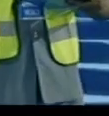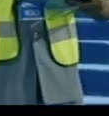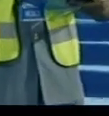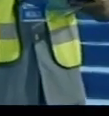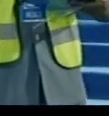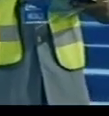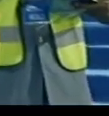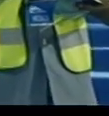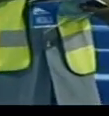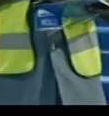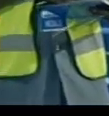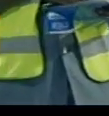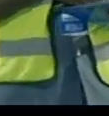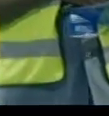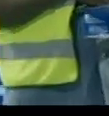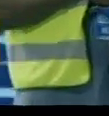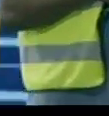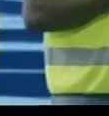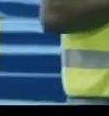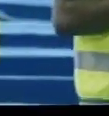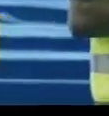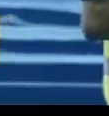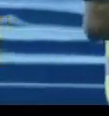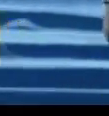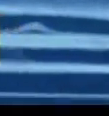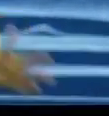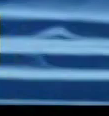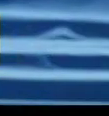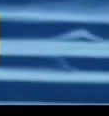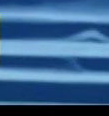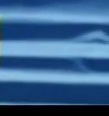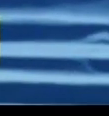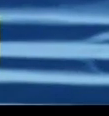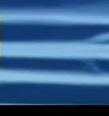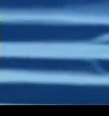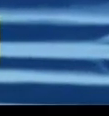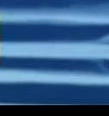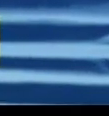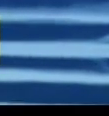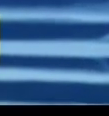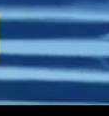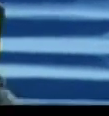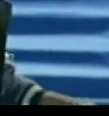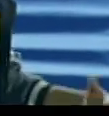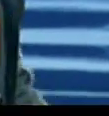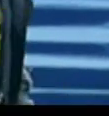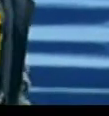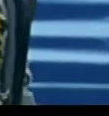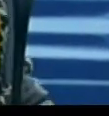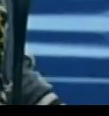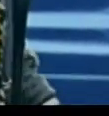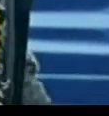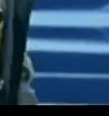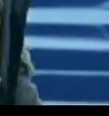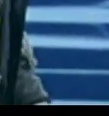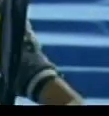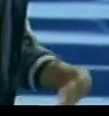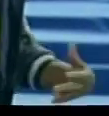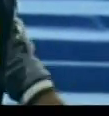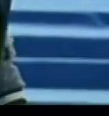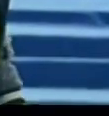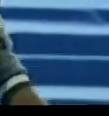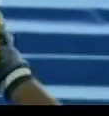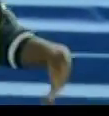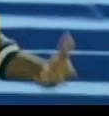Jessica Elekura. First of all, let me thank the Lord for the spirit of boldness. It happened on the first day of the program. I